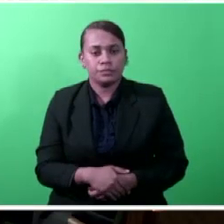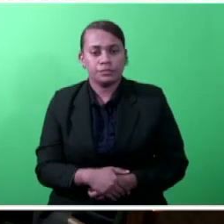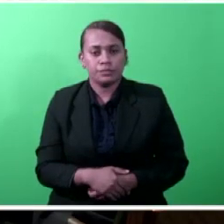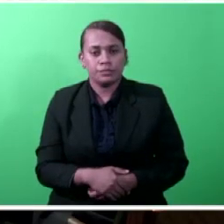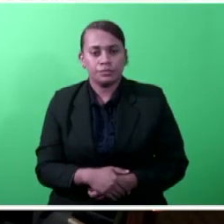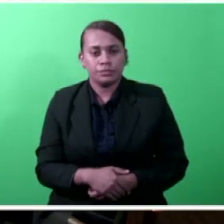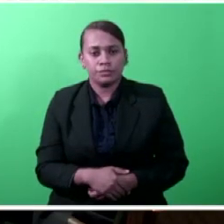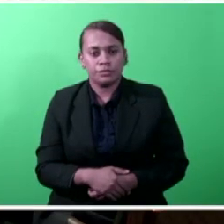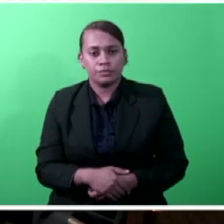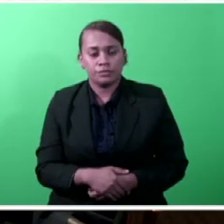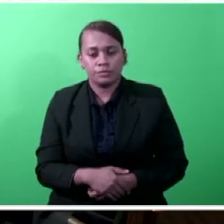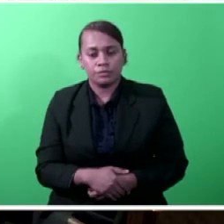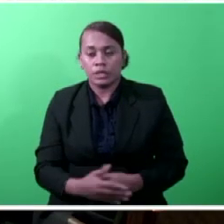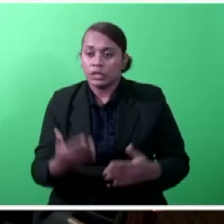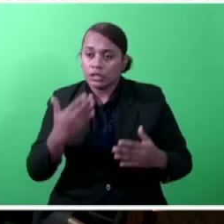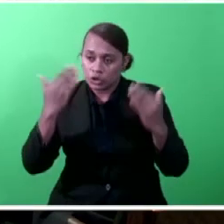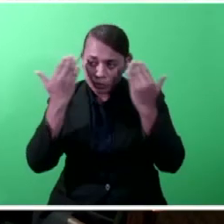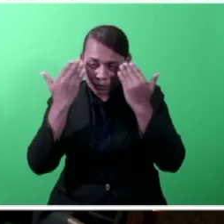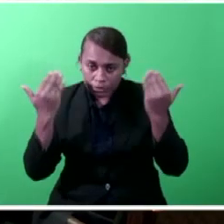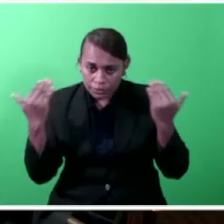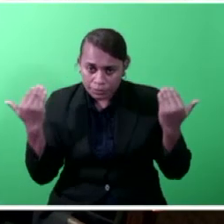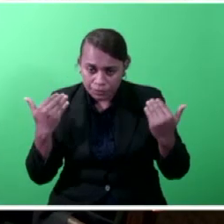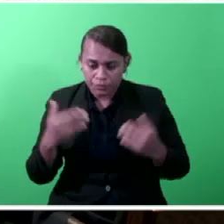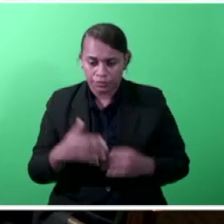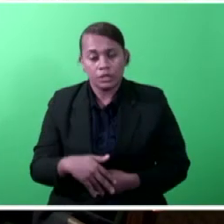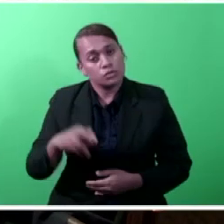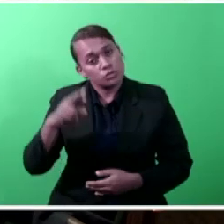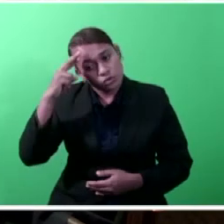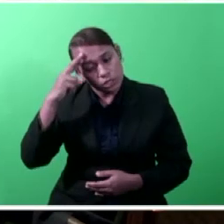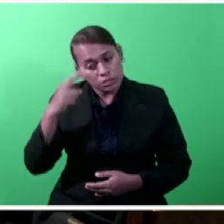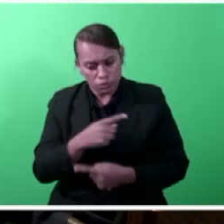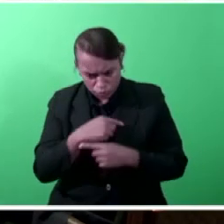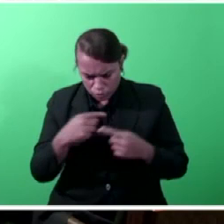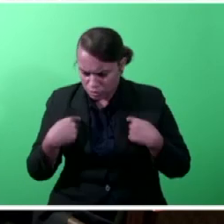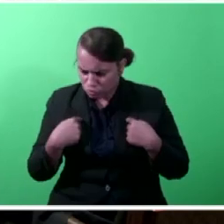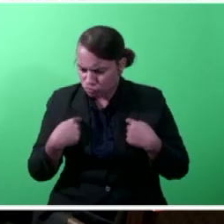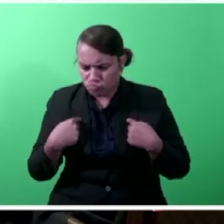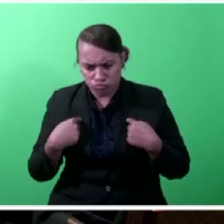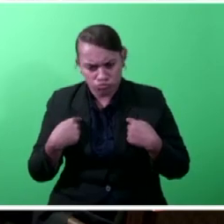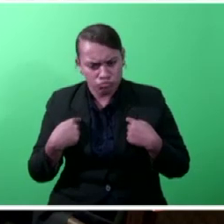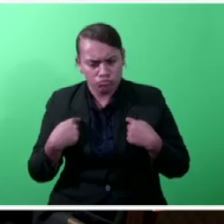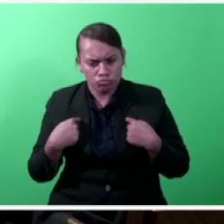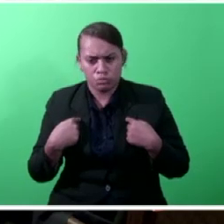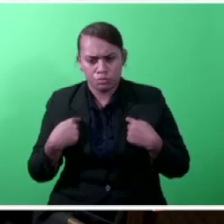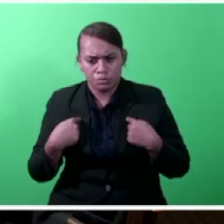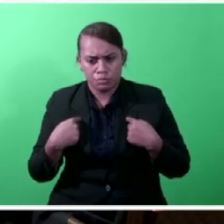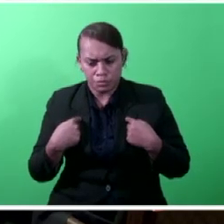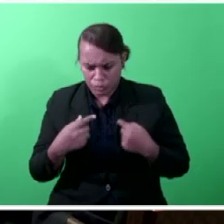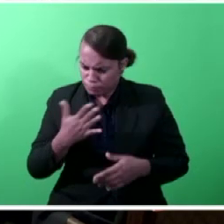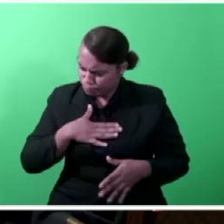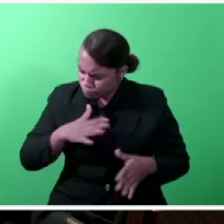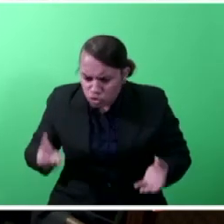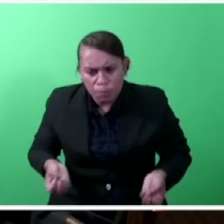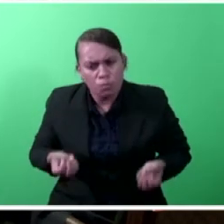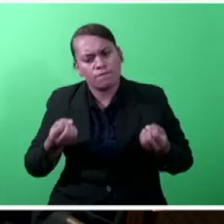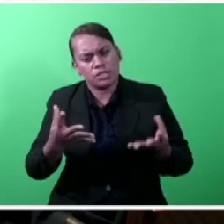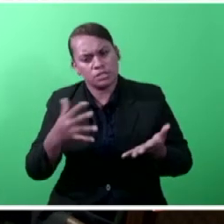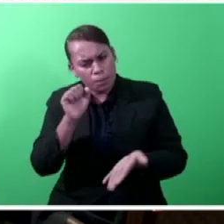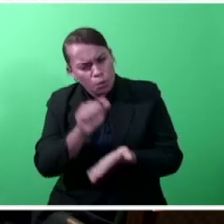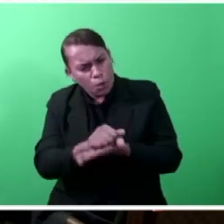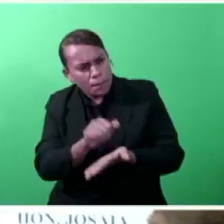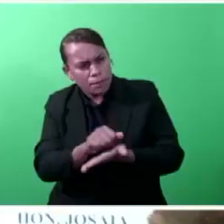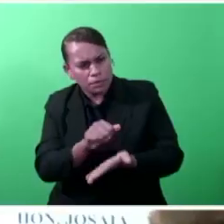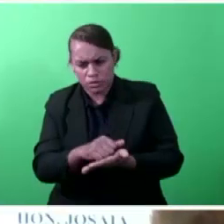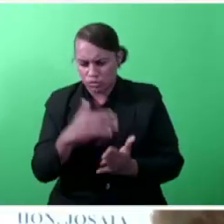Thank you, Mr. Speaker, sir. Mr. Speaker, sir, we intend to provide a very detailed